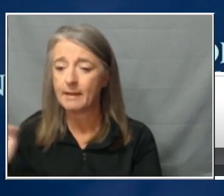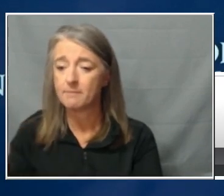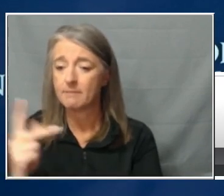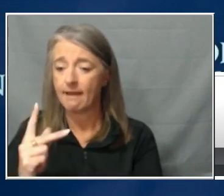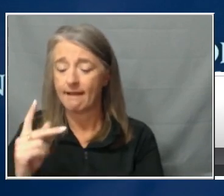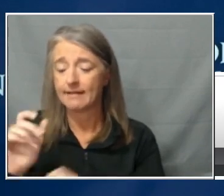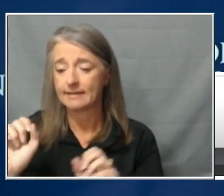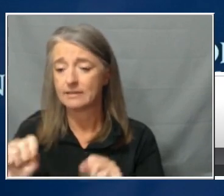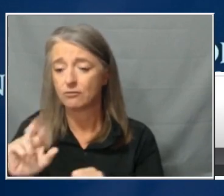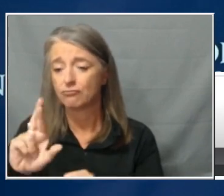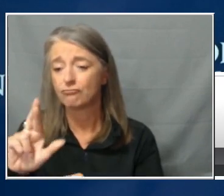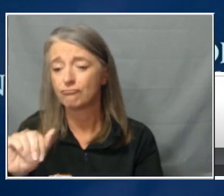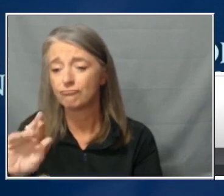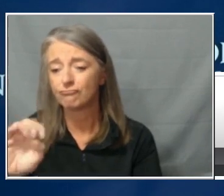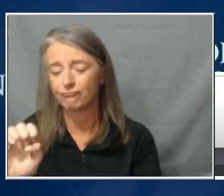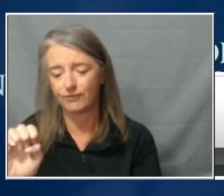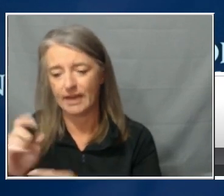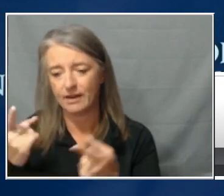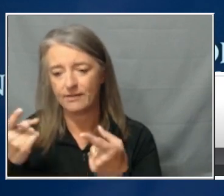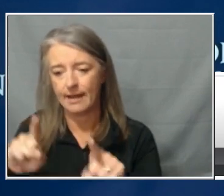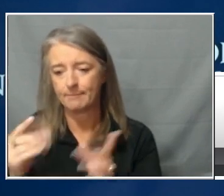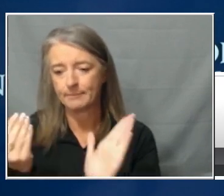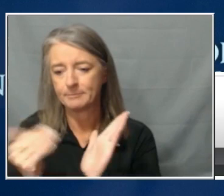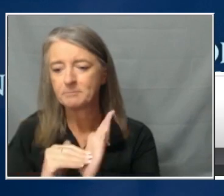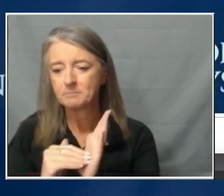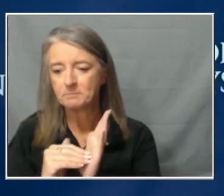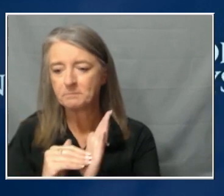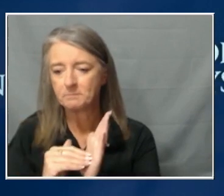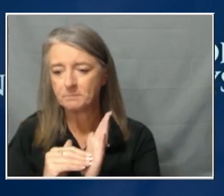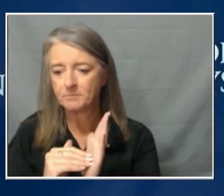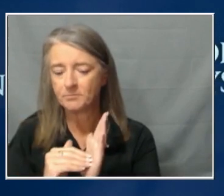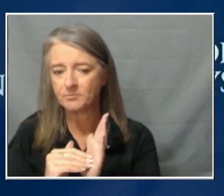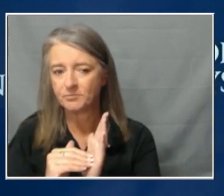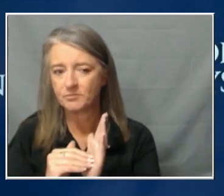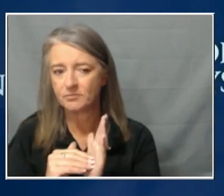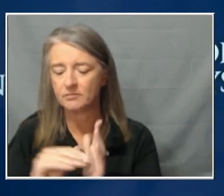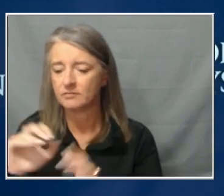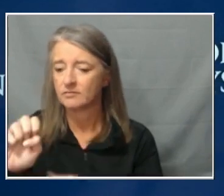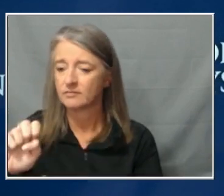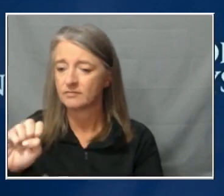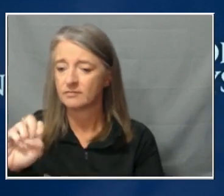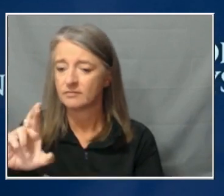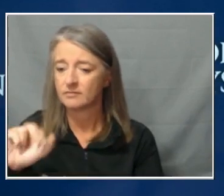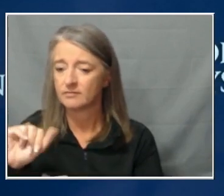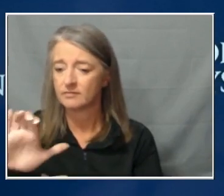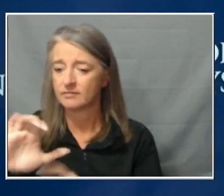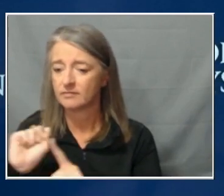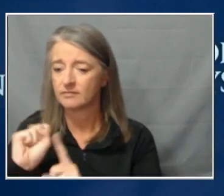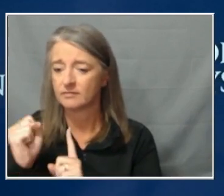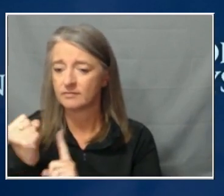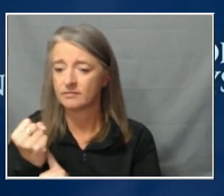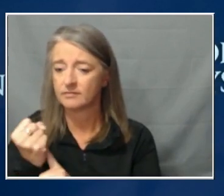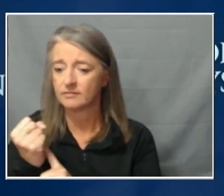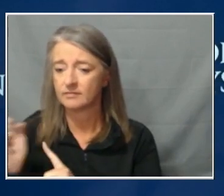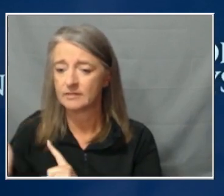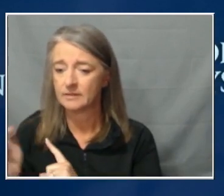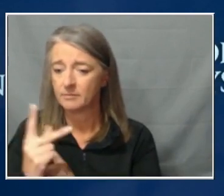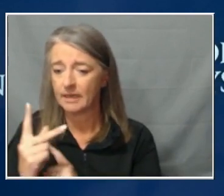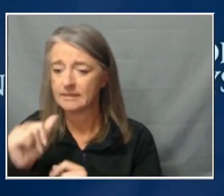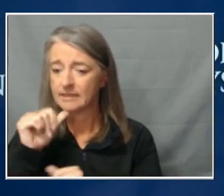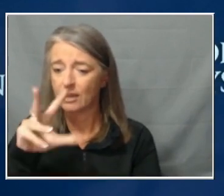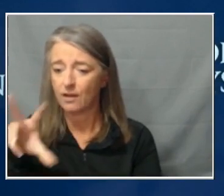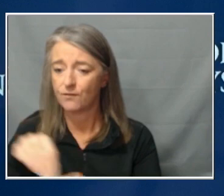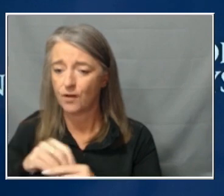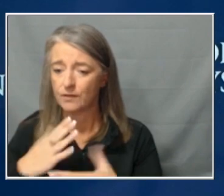relatively rare for this to come back again. And in Eric's case, it was back not only involving his body,